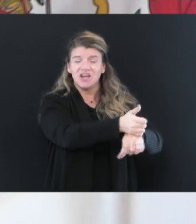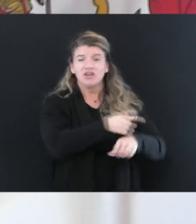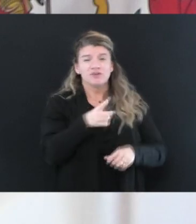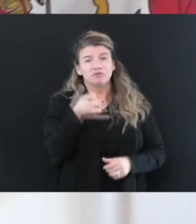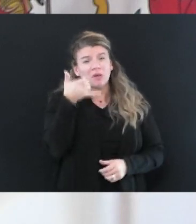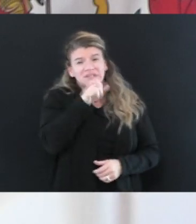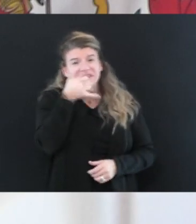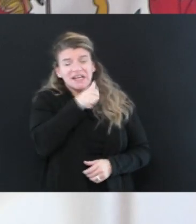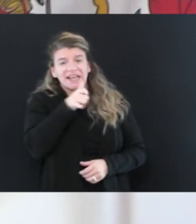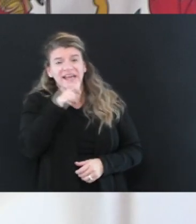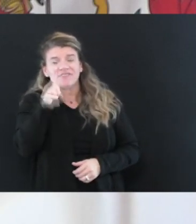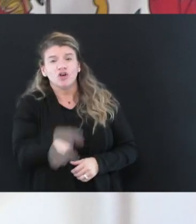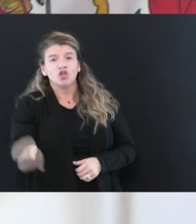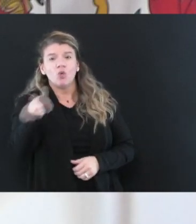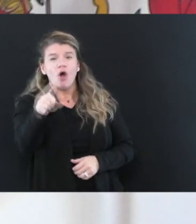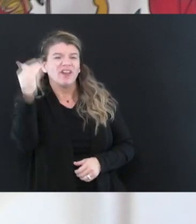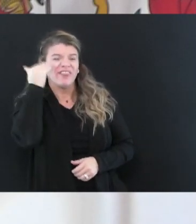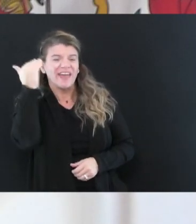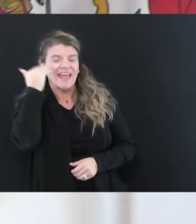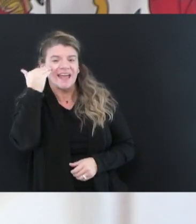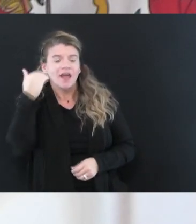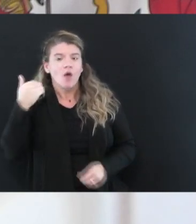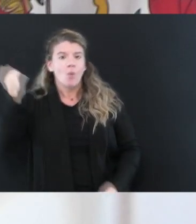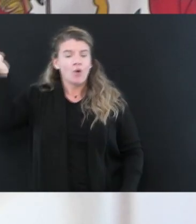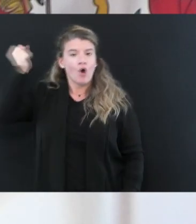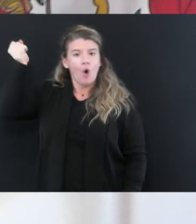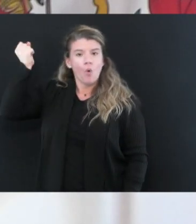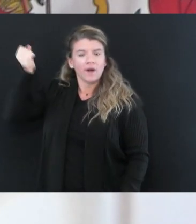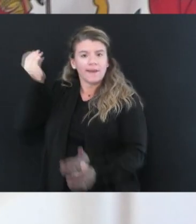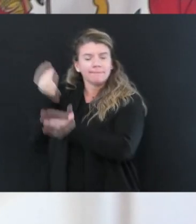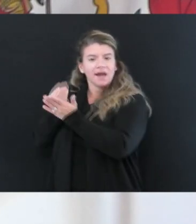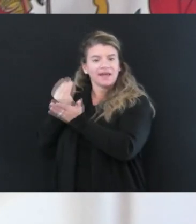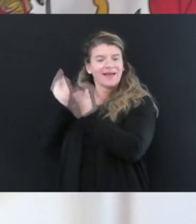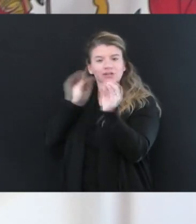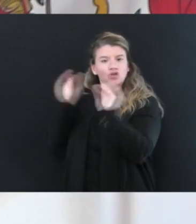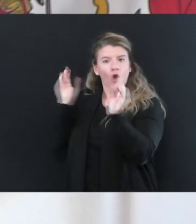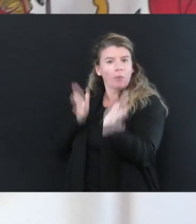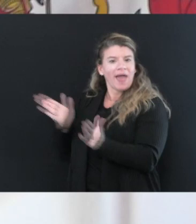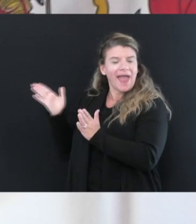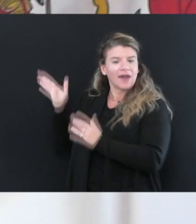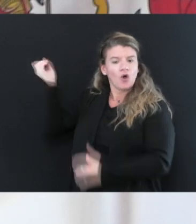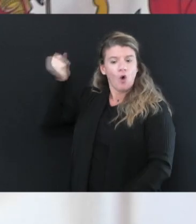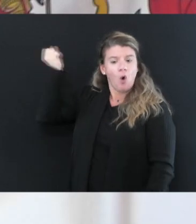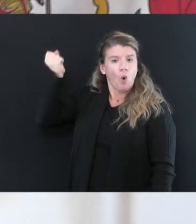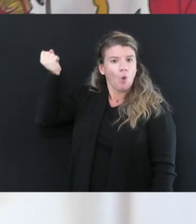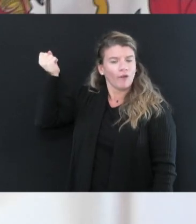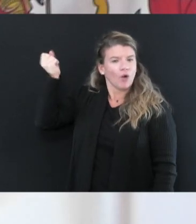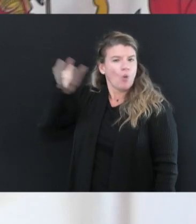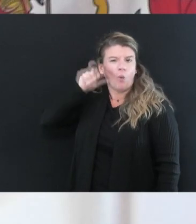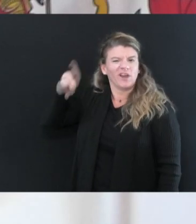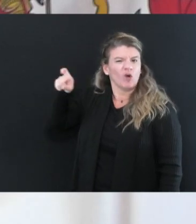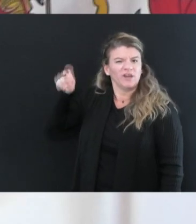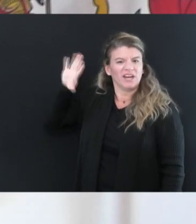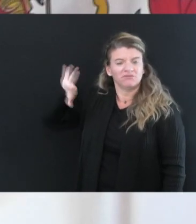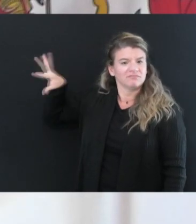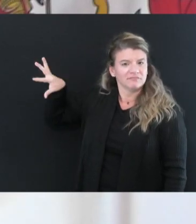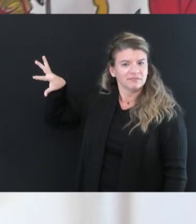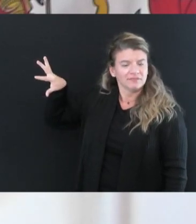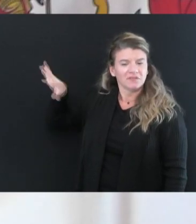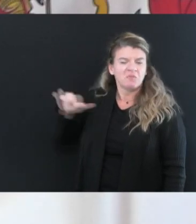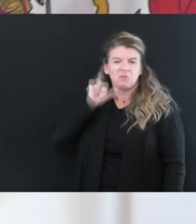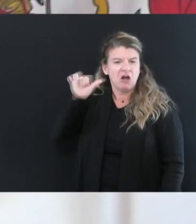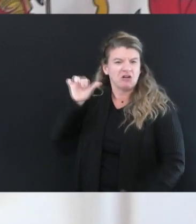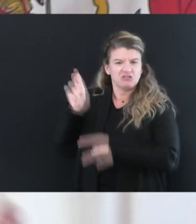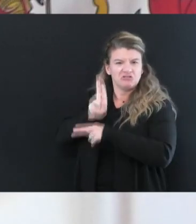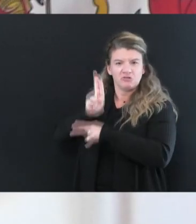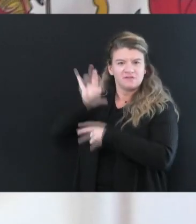money unobligated, unpledged, that's just sitting there that's not going to be needed and used